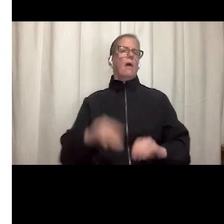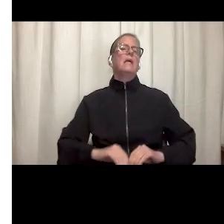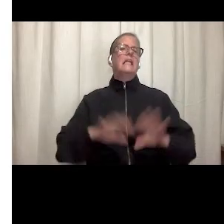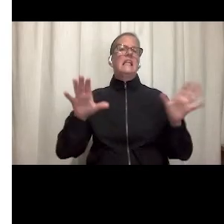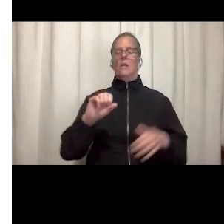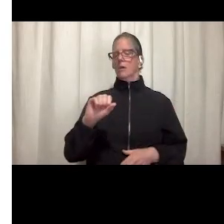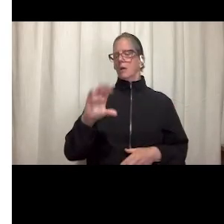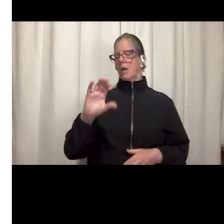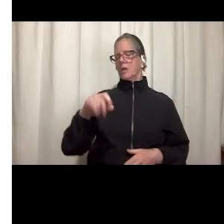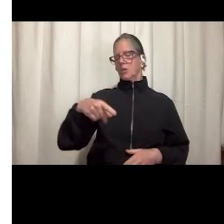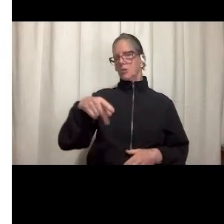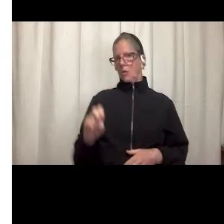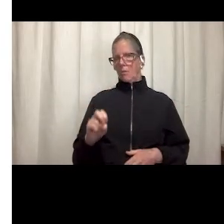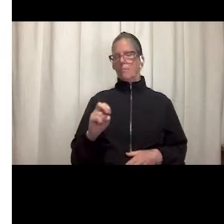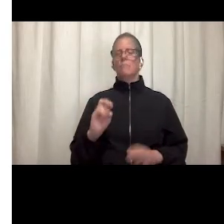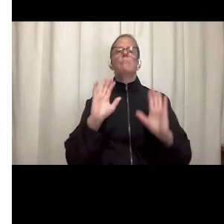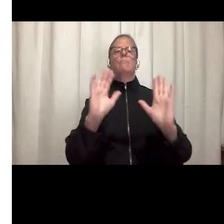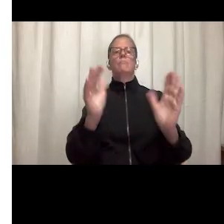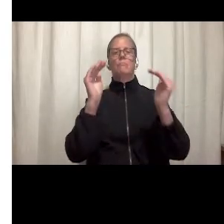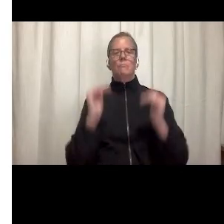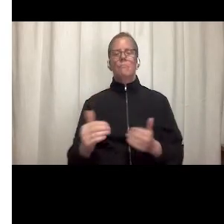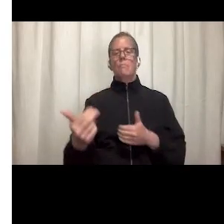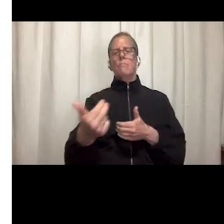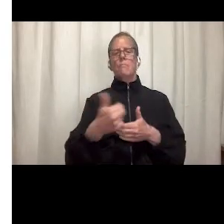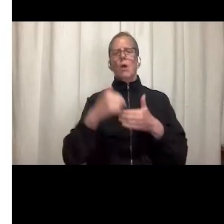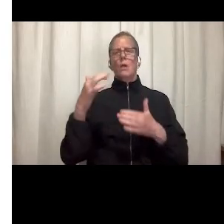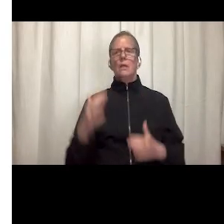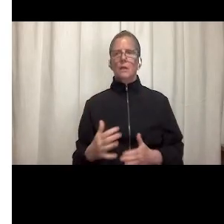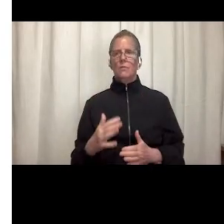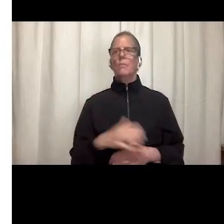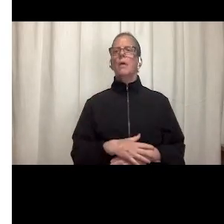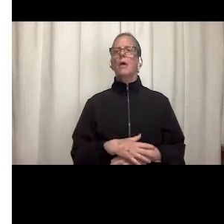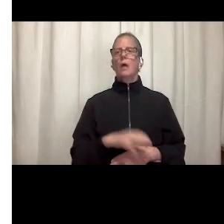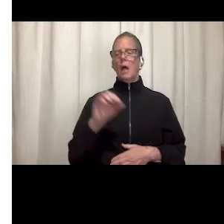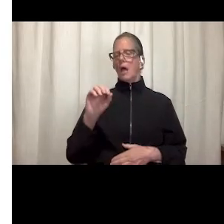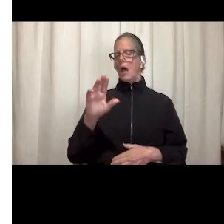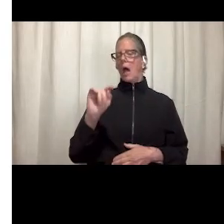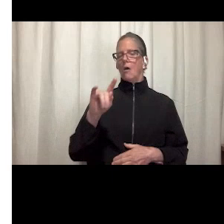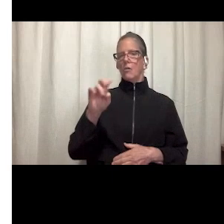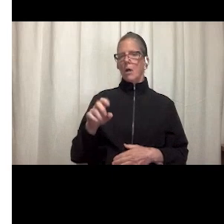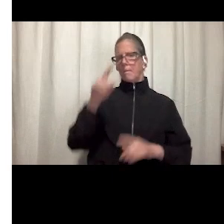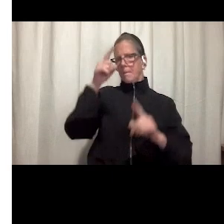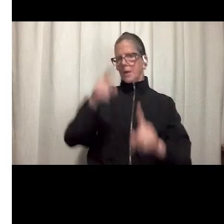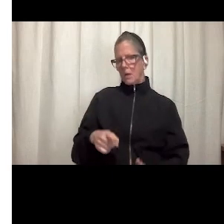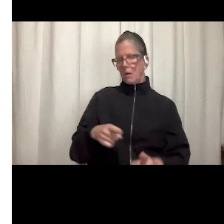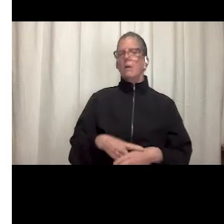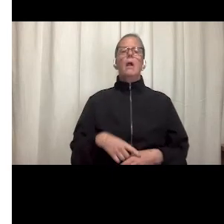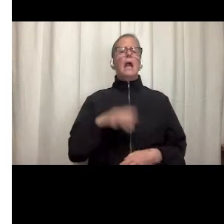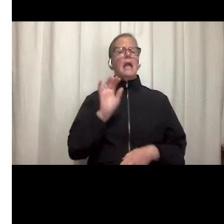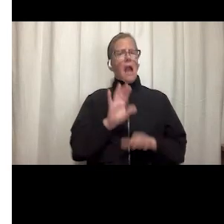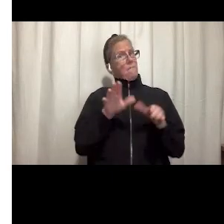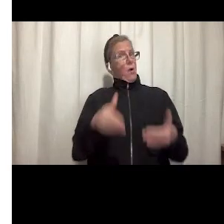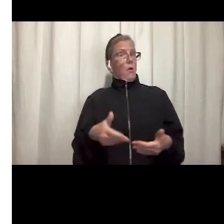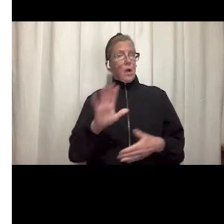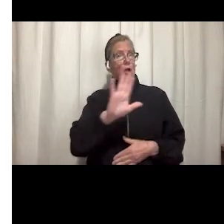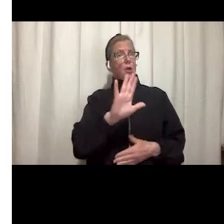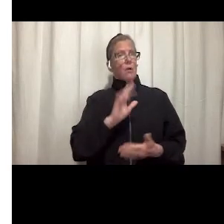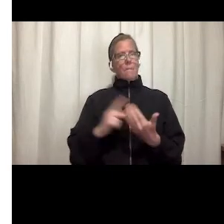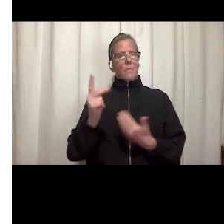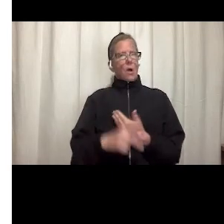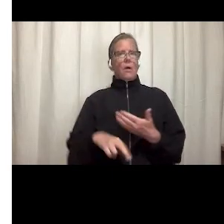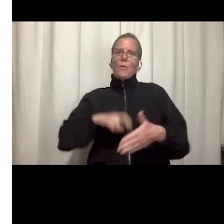Next, let's move to participant outcome objectives. These focus on the results of your program. You'll